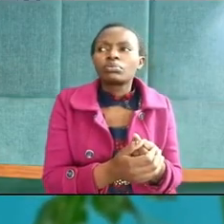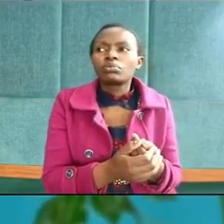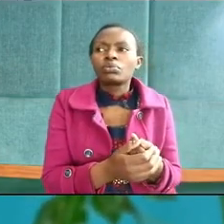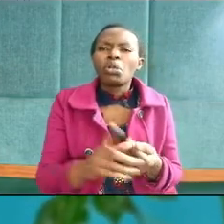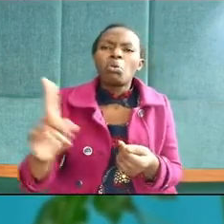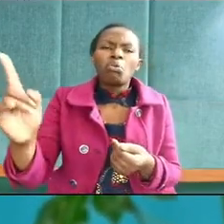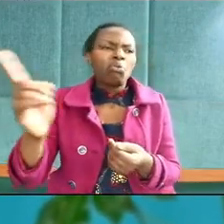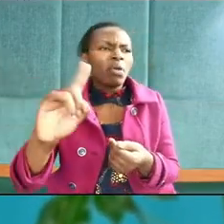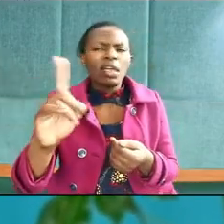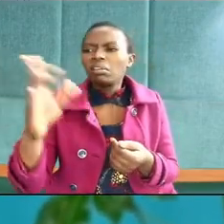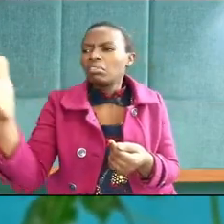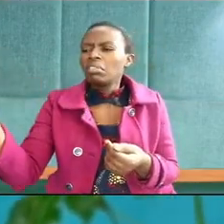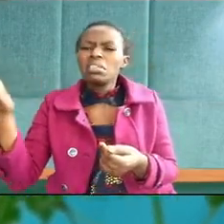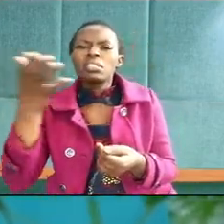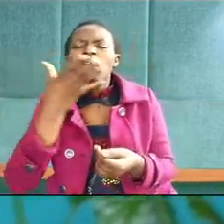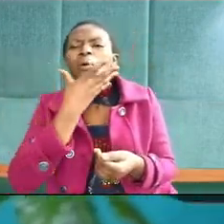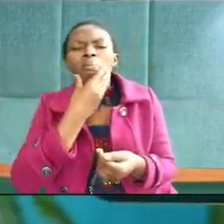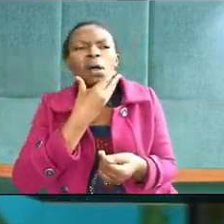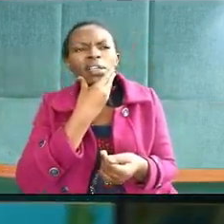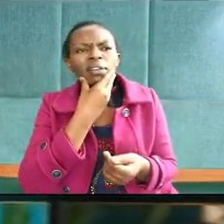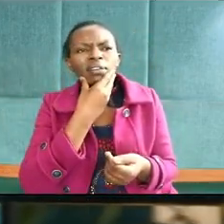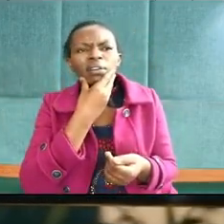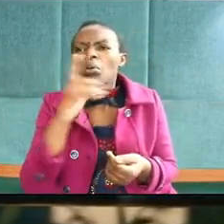Whereas the man where he had married,